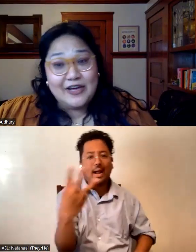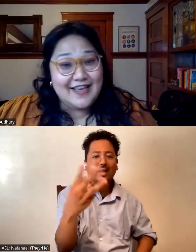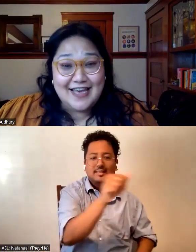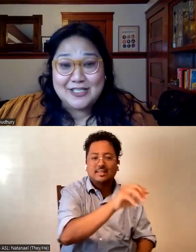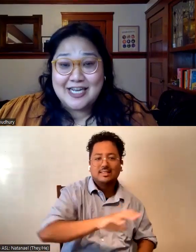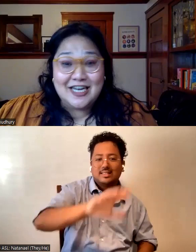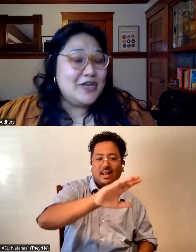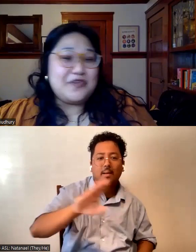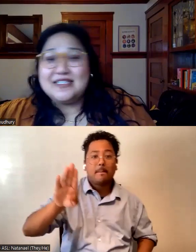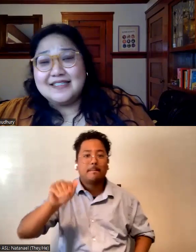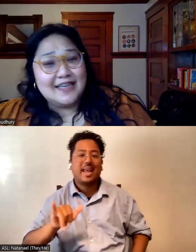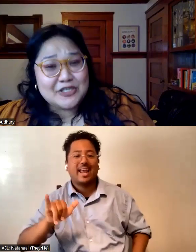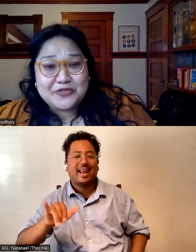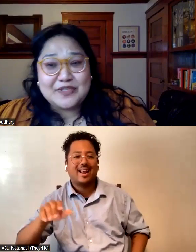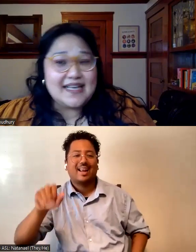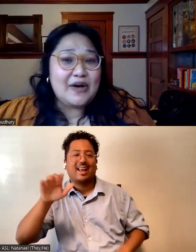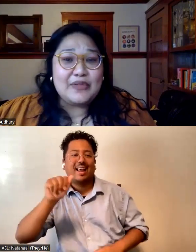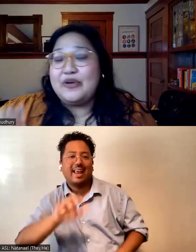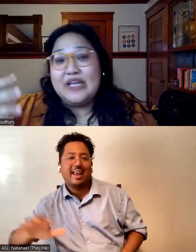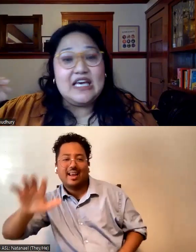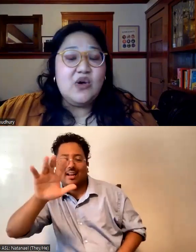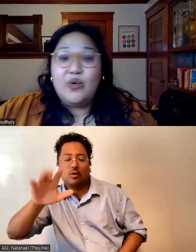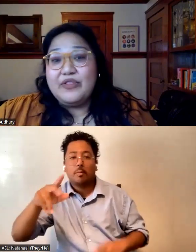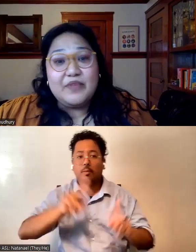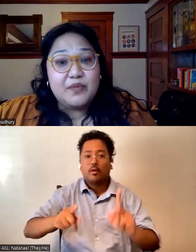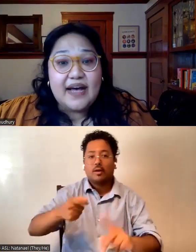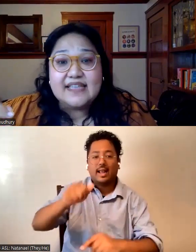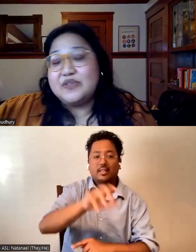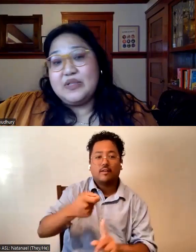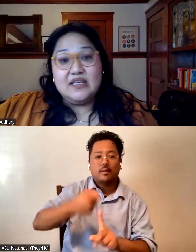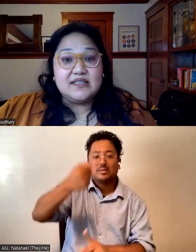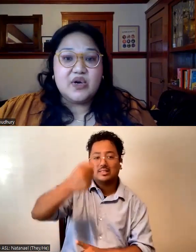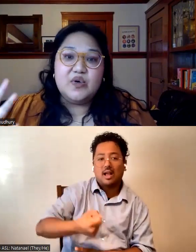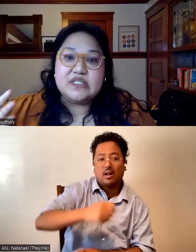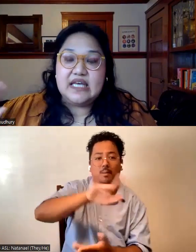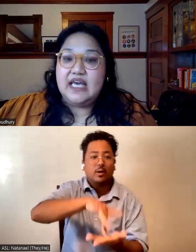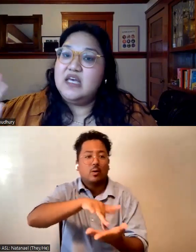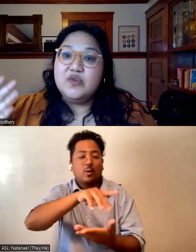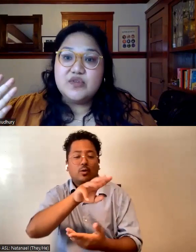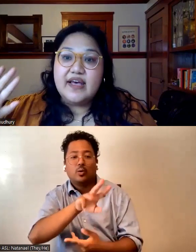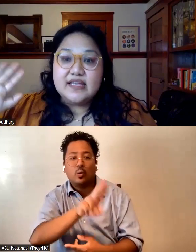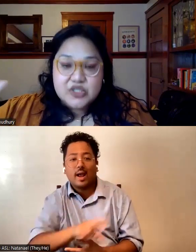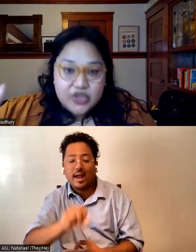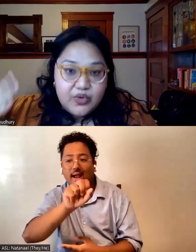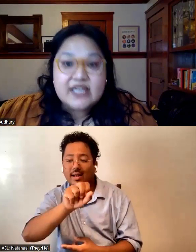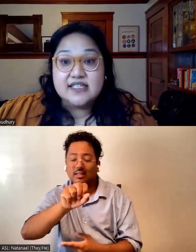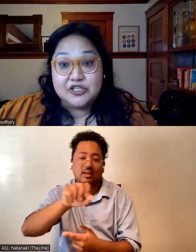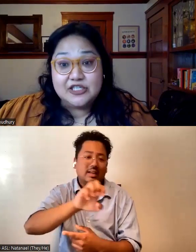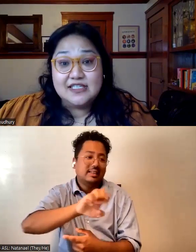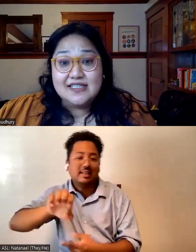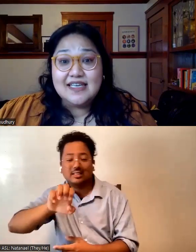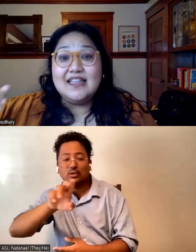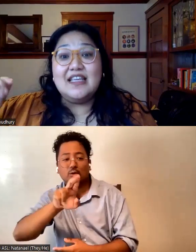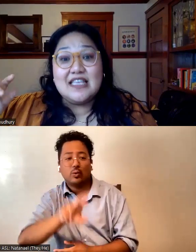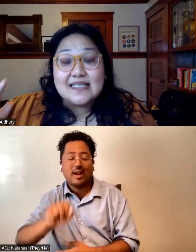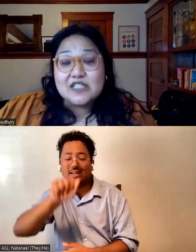Bay Area Asian versus an Asian from the South, or in the Midwest or in the East Coast, like it's so